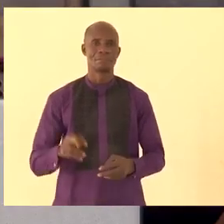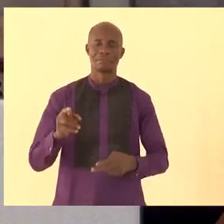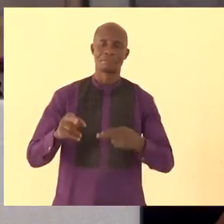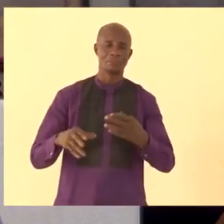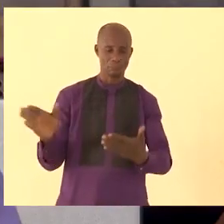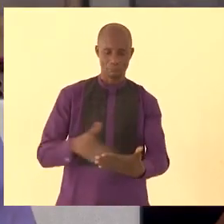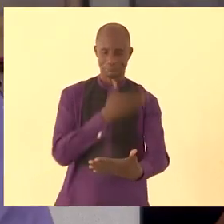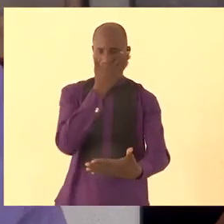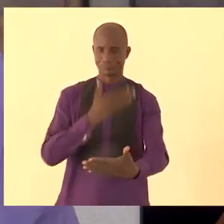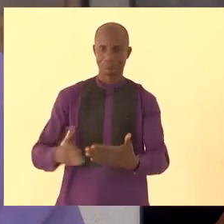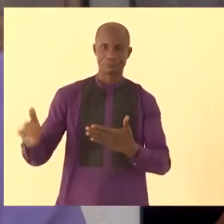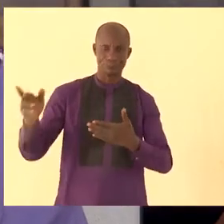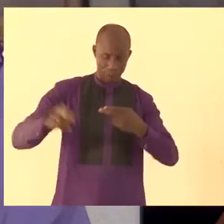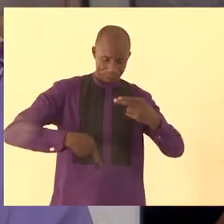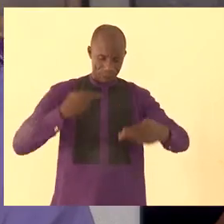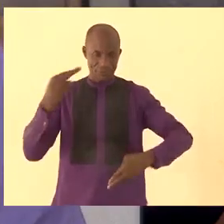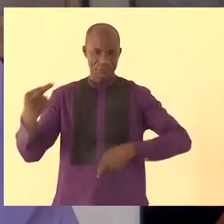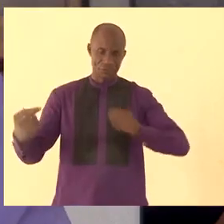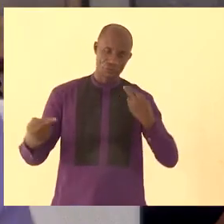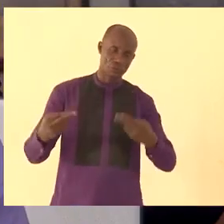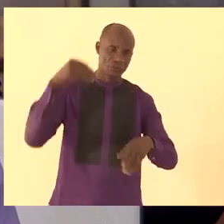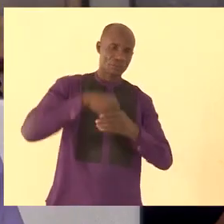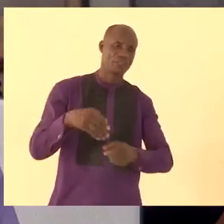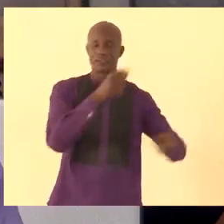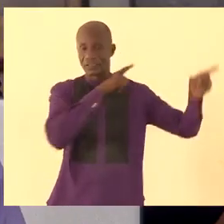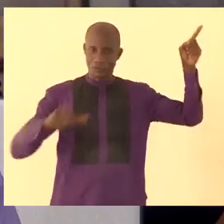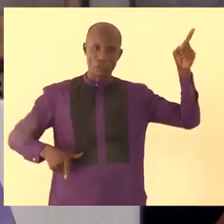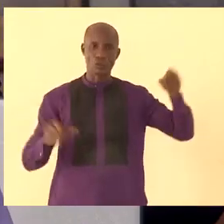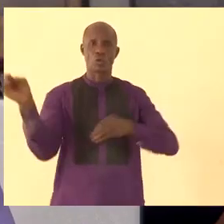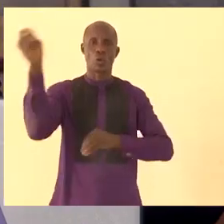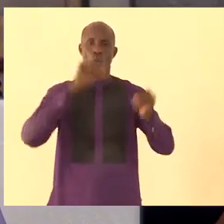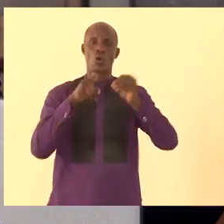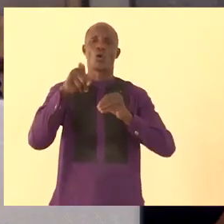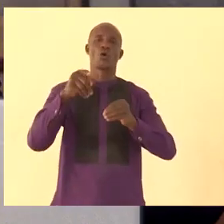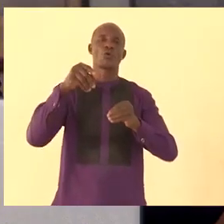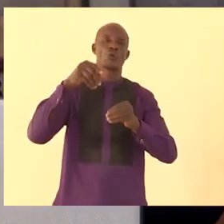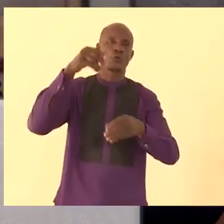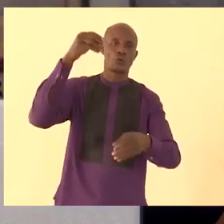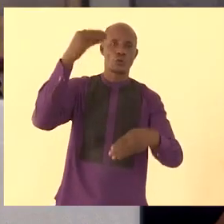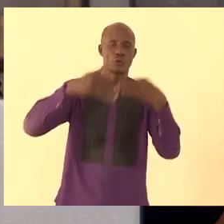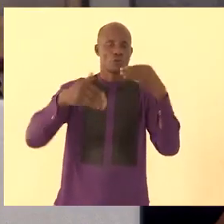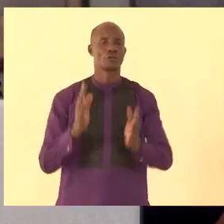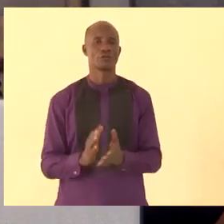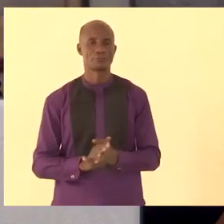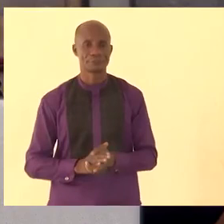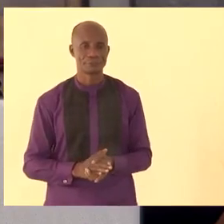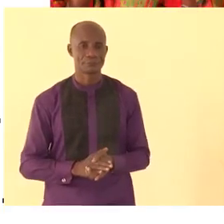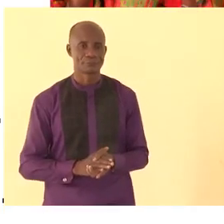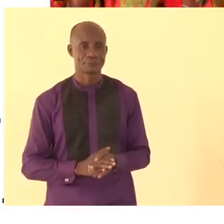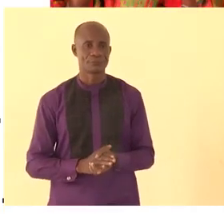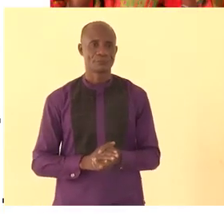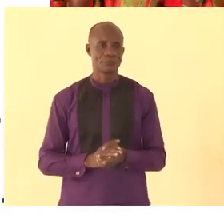Rejoice in the Lord, O you just, for praise is fitting for loyal